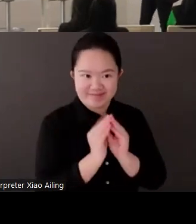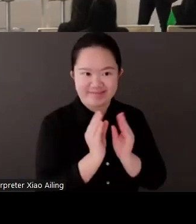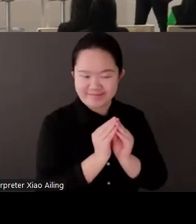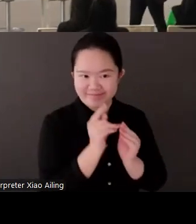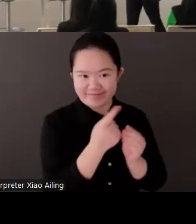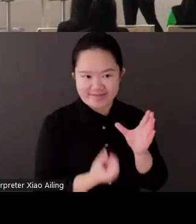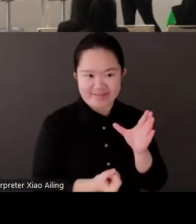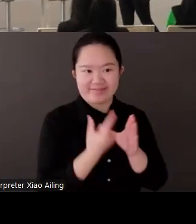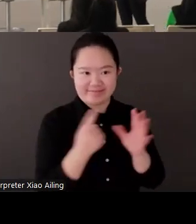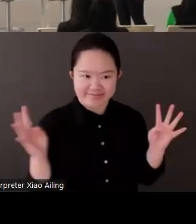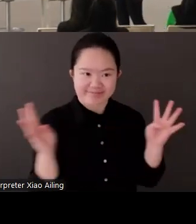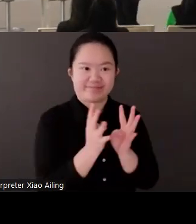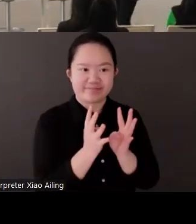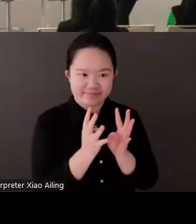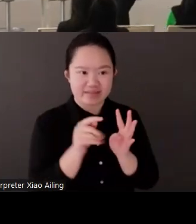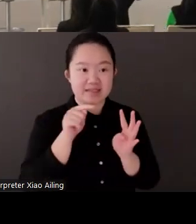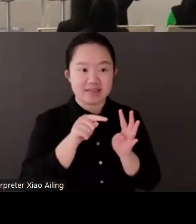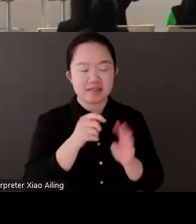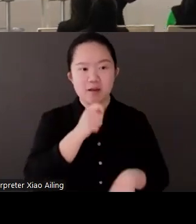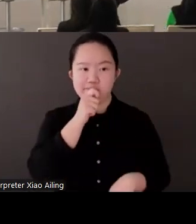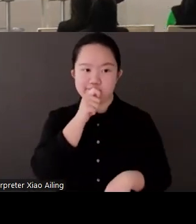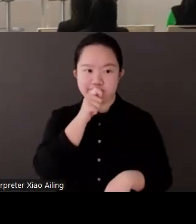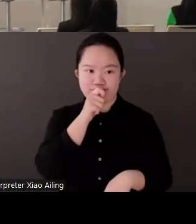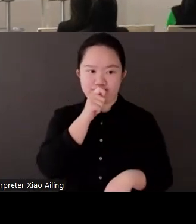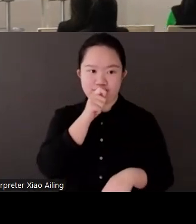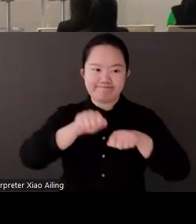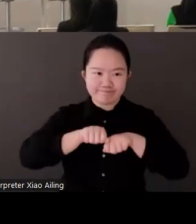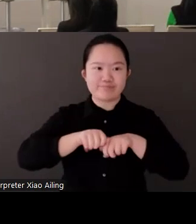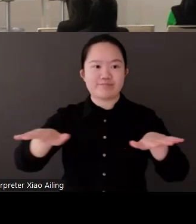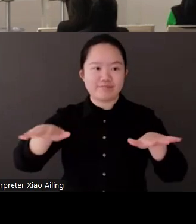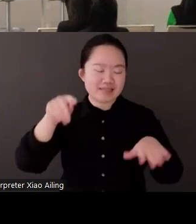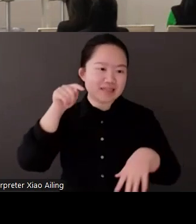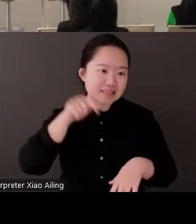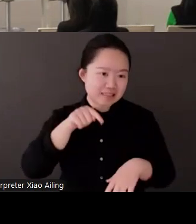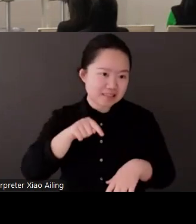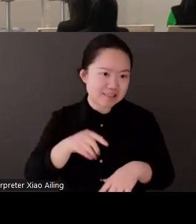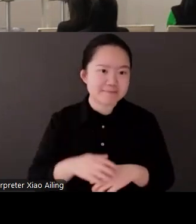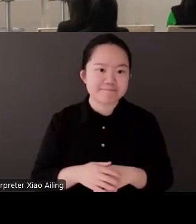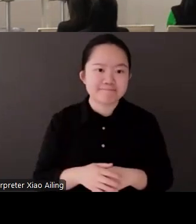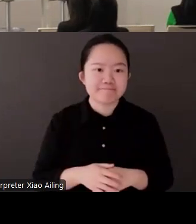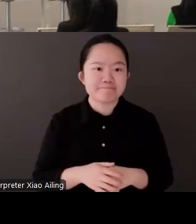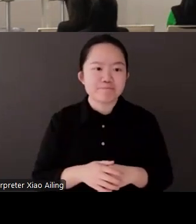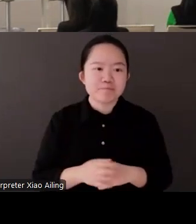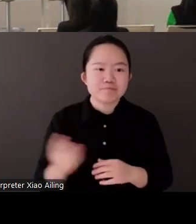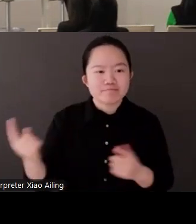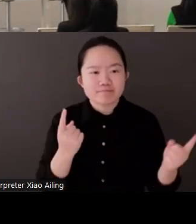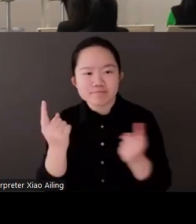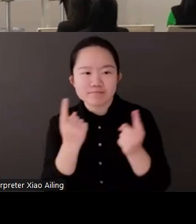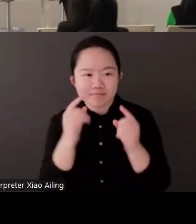Nordic public broadcasting. This came about because we heard that a lot of people were talking about how do we